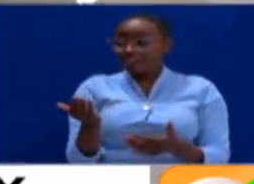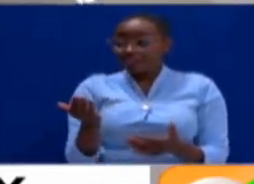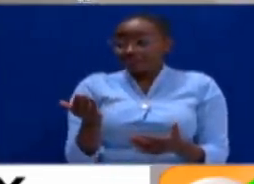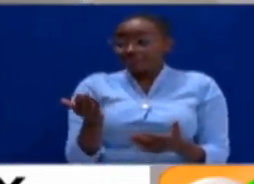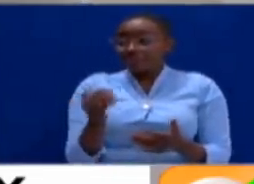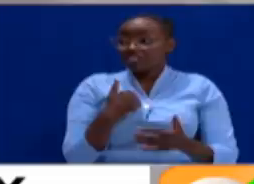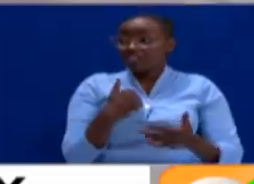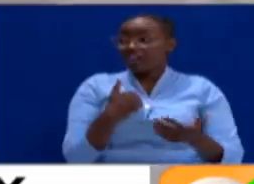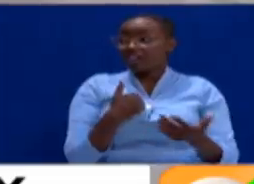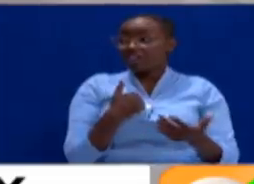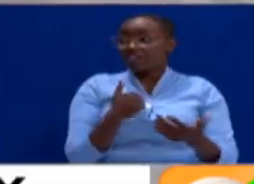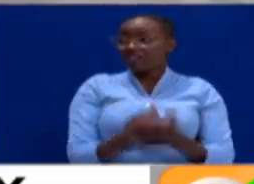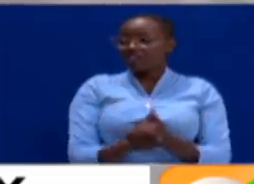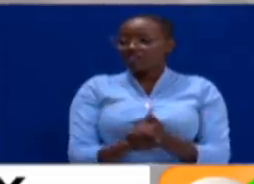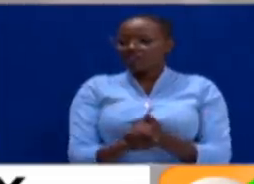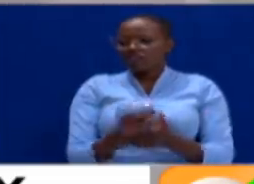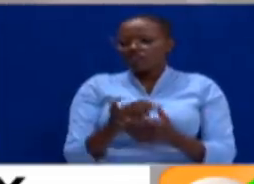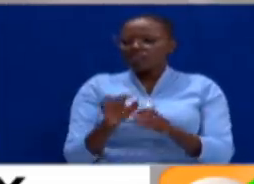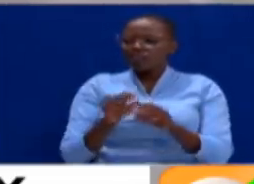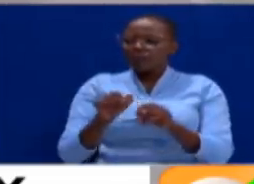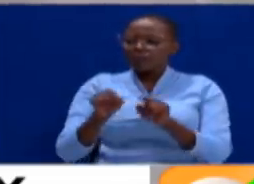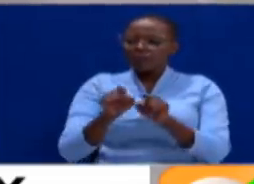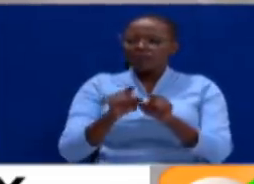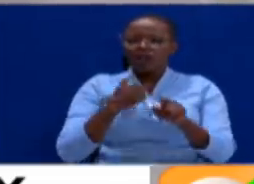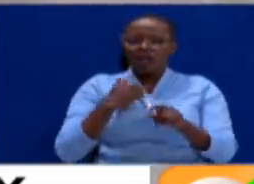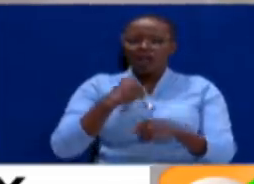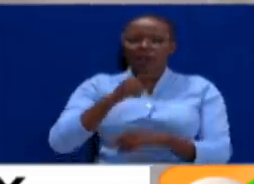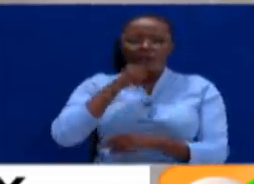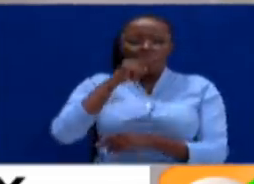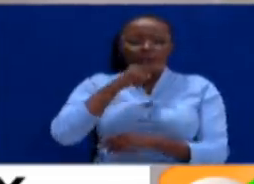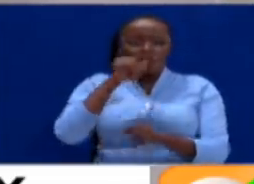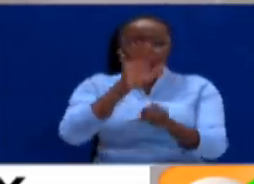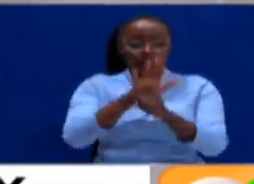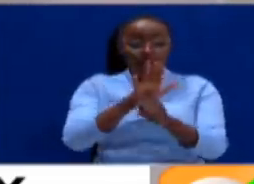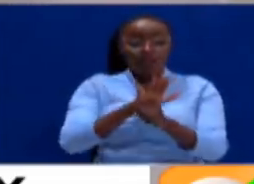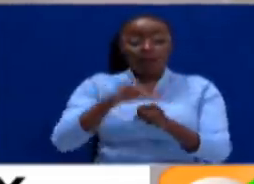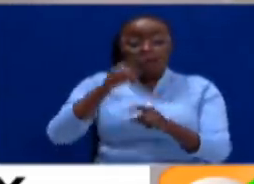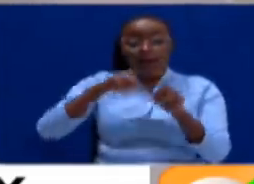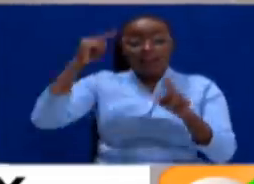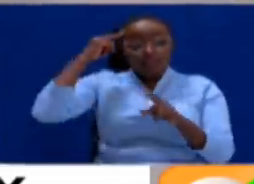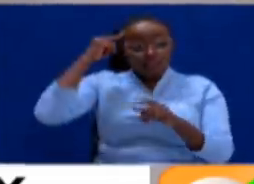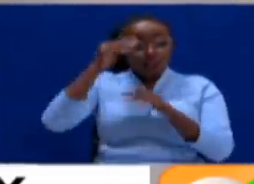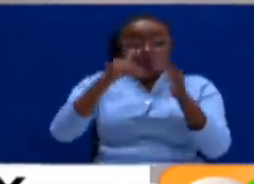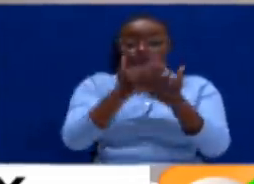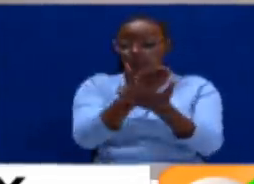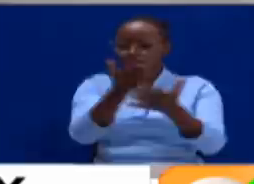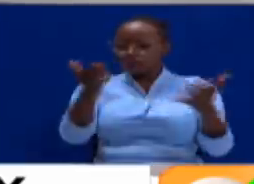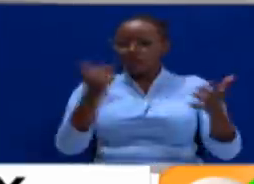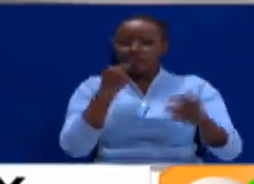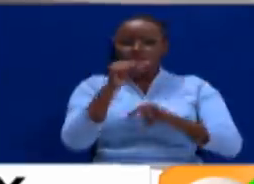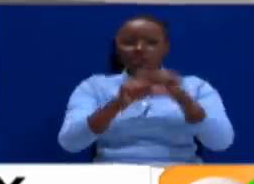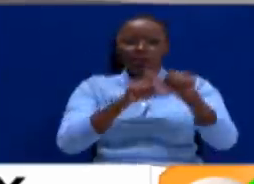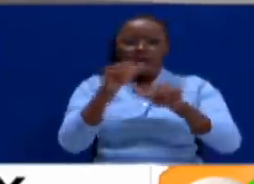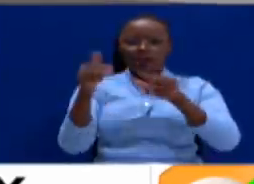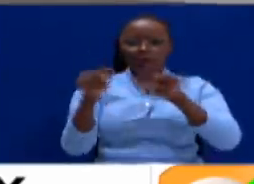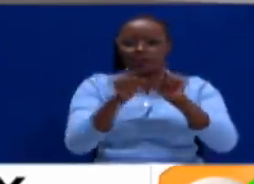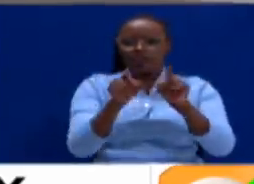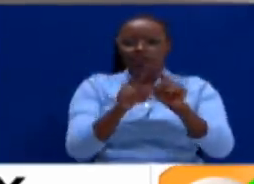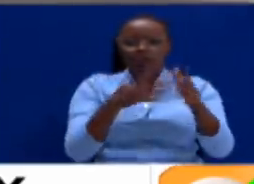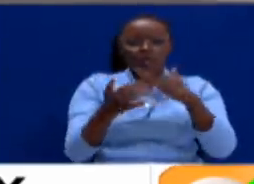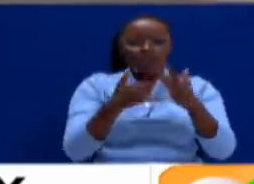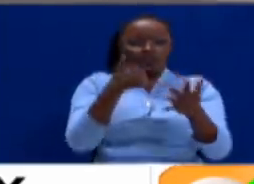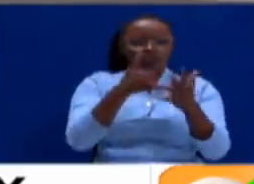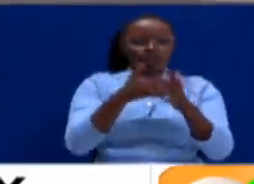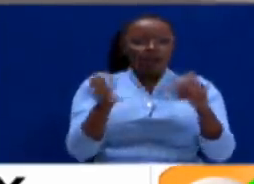rather extensively by Jamila. Yes, I have been adversely mentioned. I mean, I think, you know, all of you have talked about, you know, what's in it,